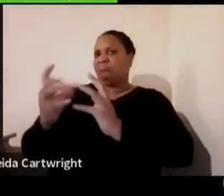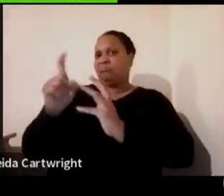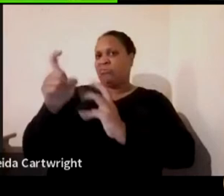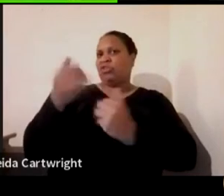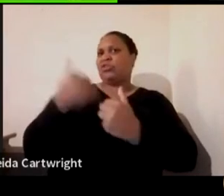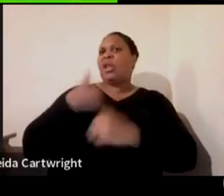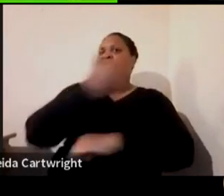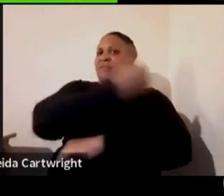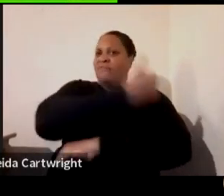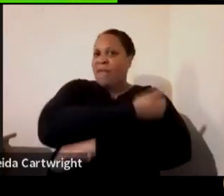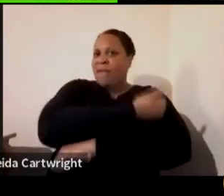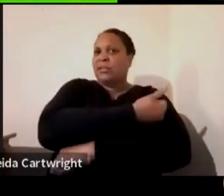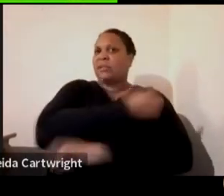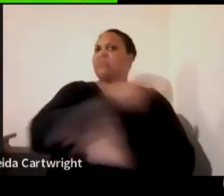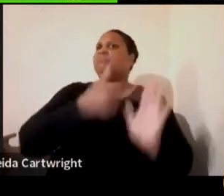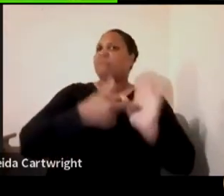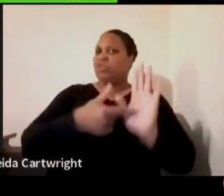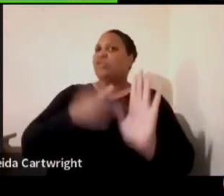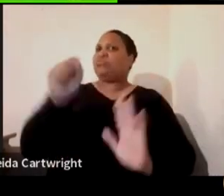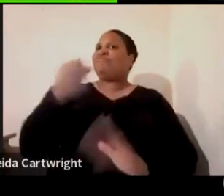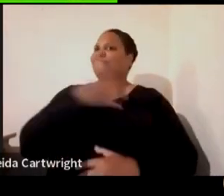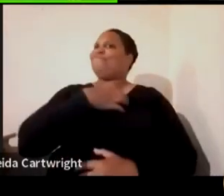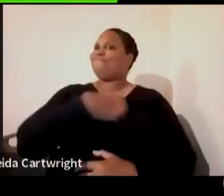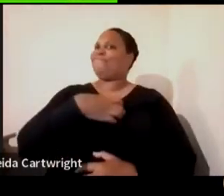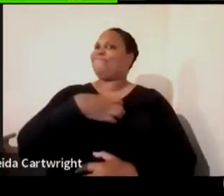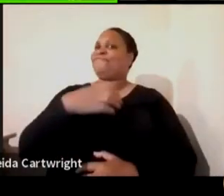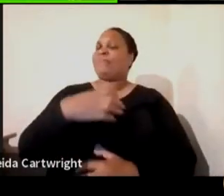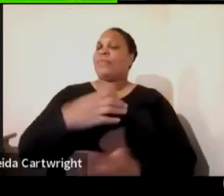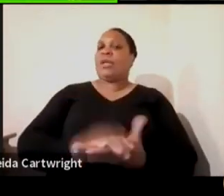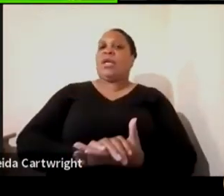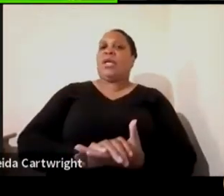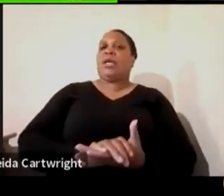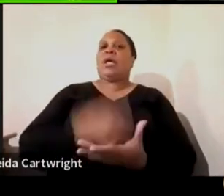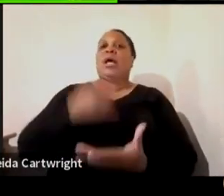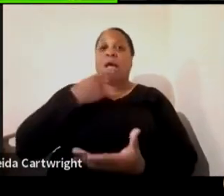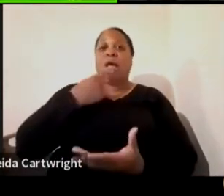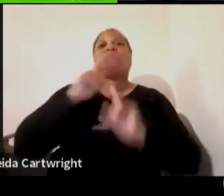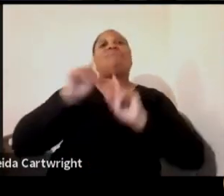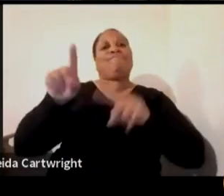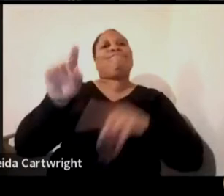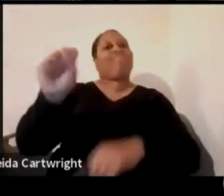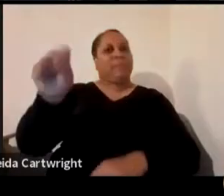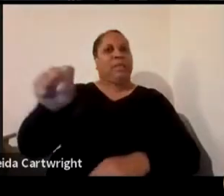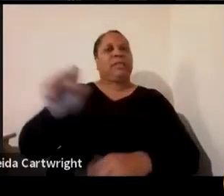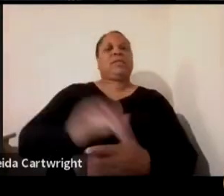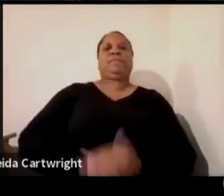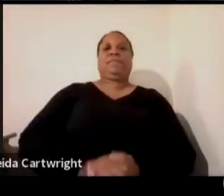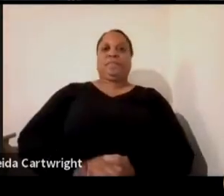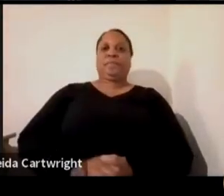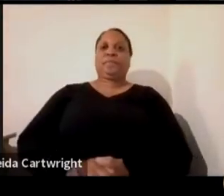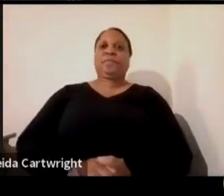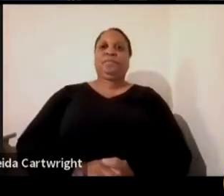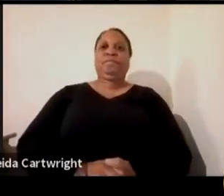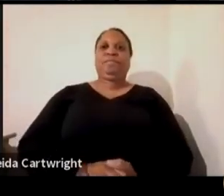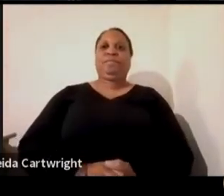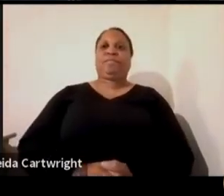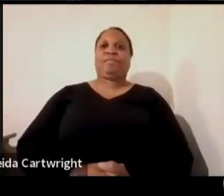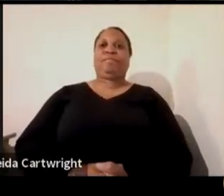once you indicate that you wish to have the vaccine. So I would say yes to that question. Okay. And